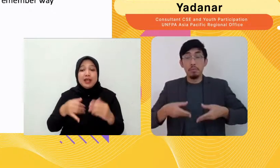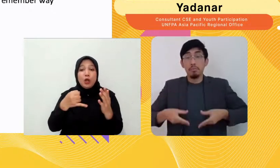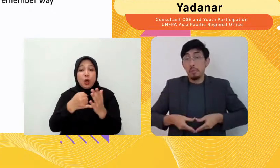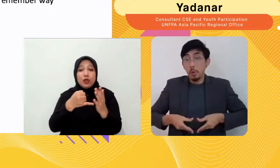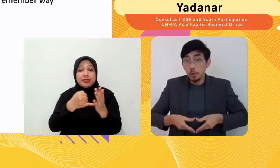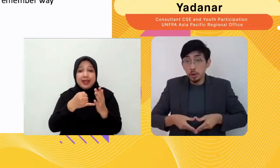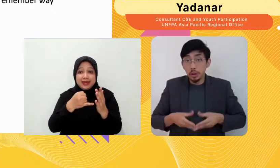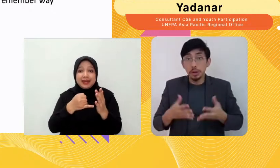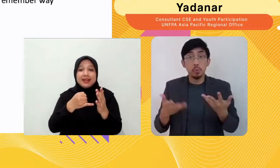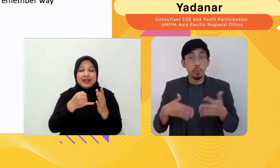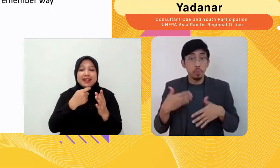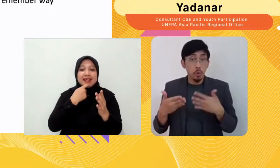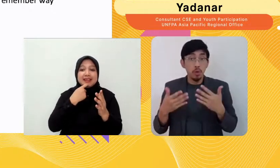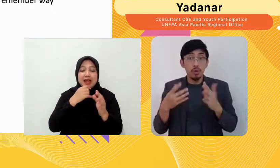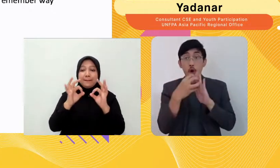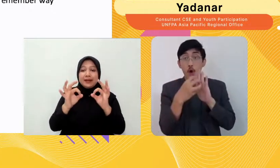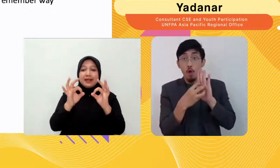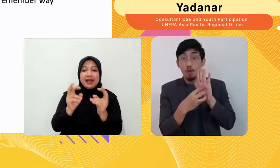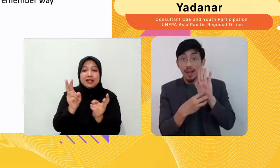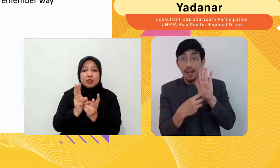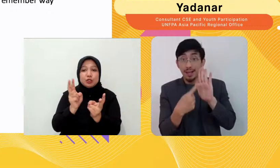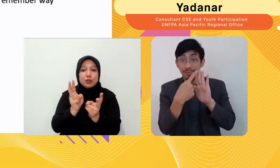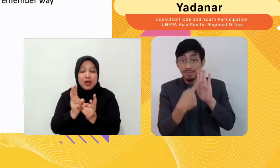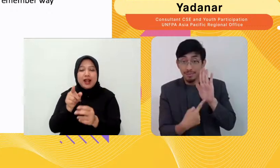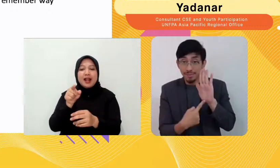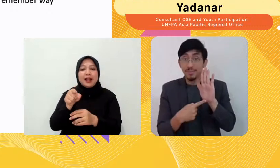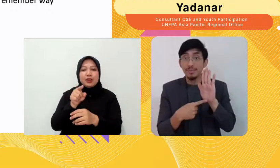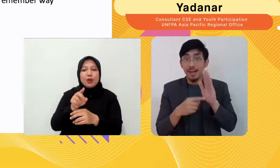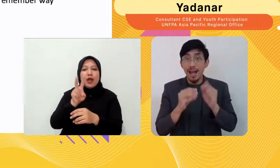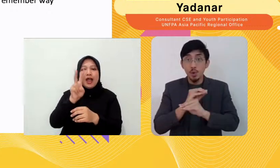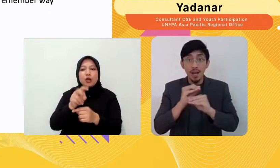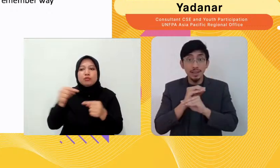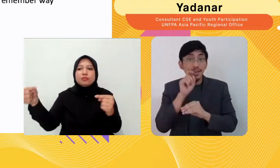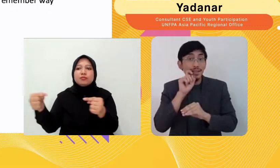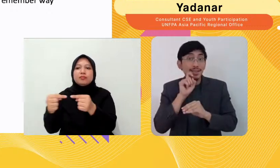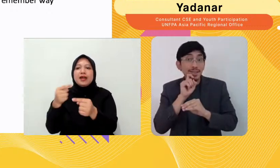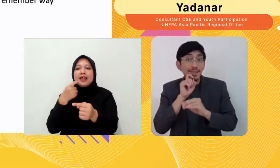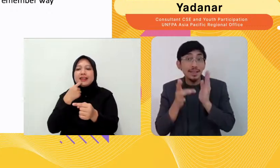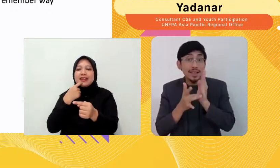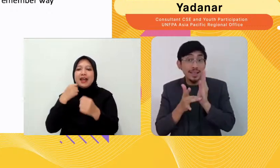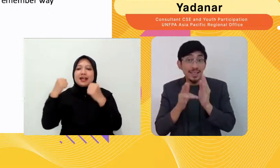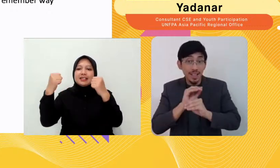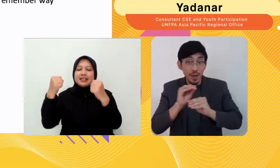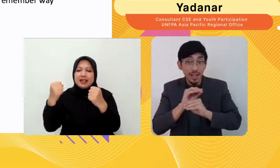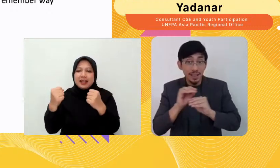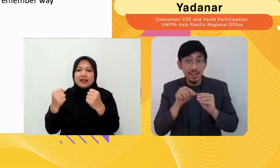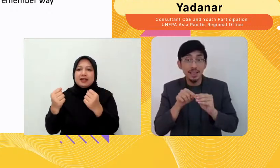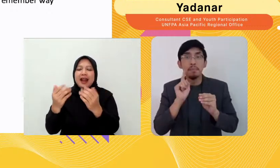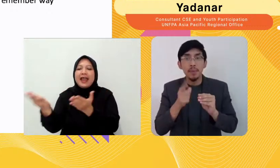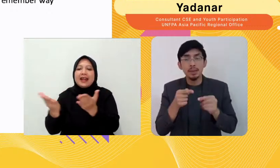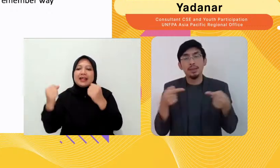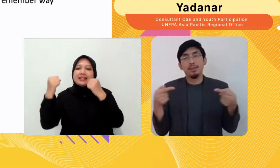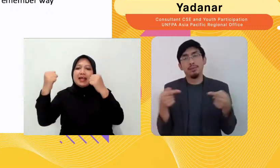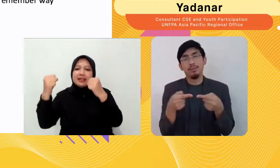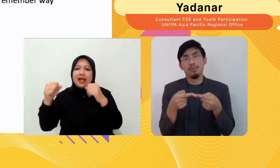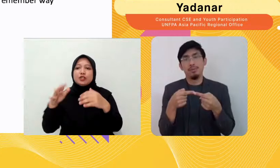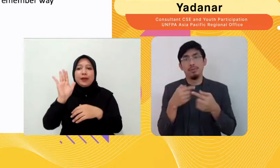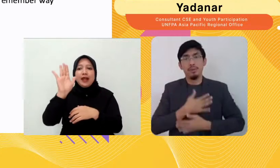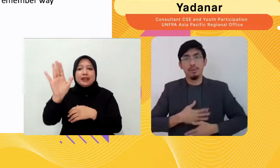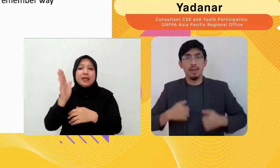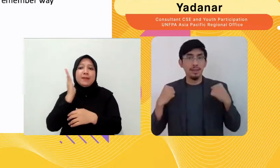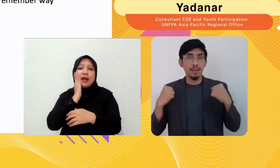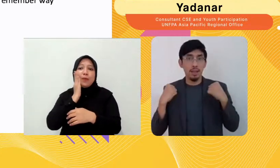the list of services and linkage of services the young people can actually take action, young people can